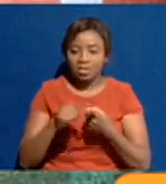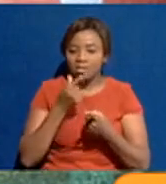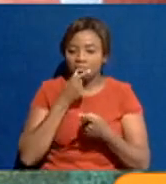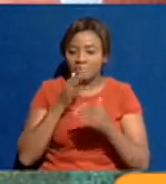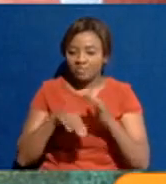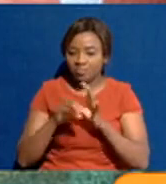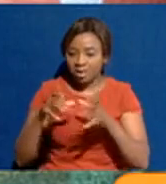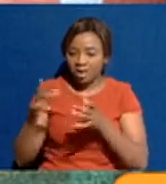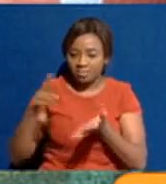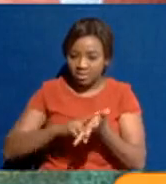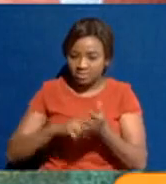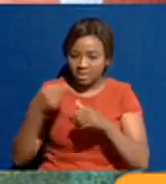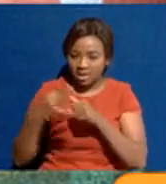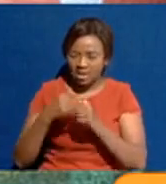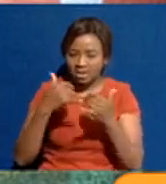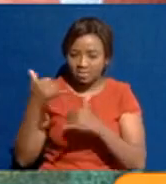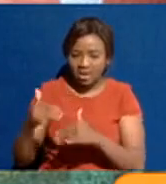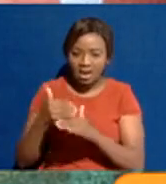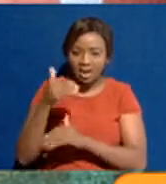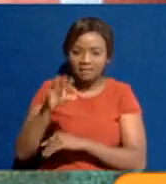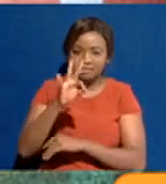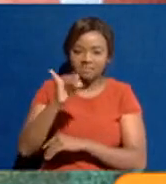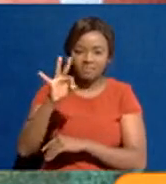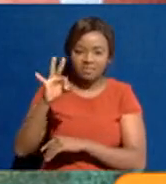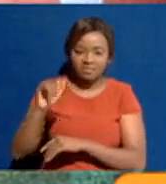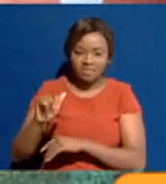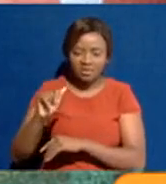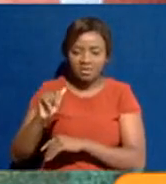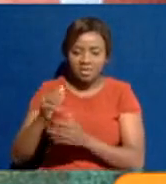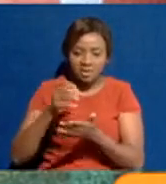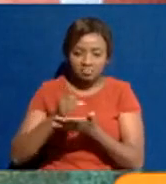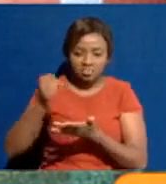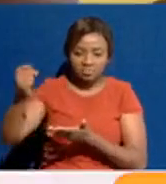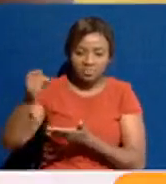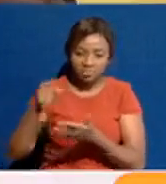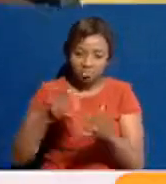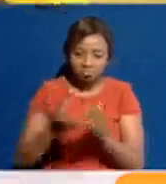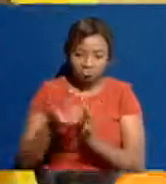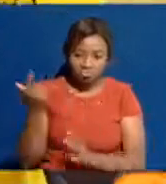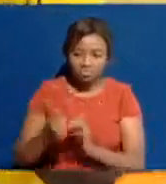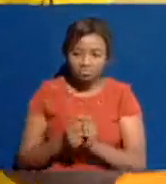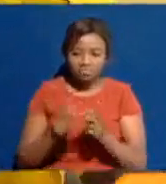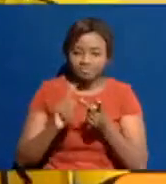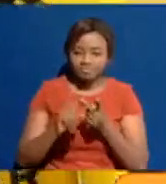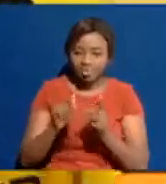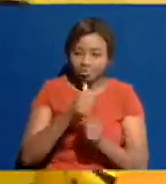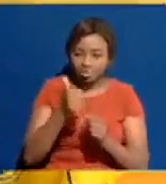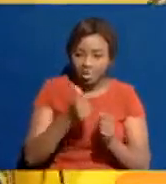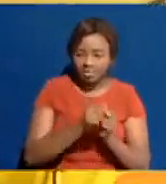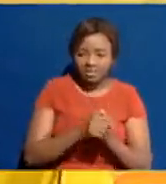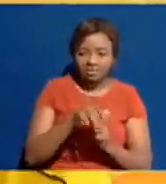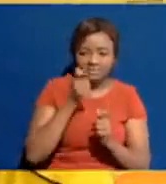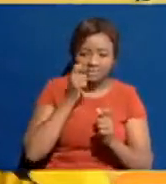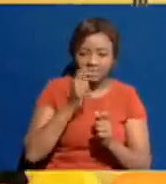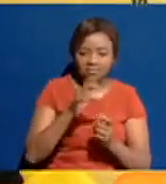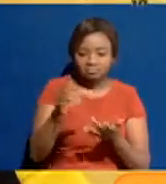signed 8 players after the FIFA ban was lifted earlier this week. Defending champions Tusker FC signed only 3 players and released